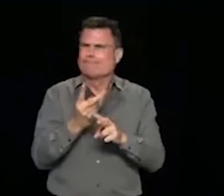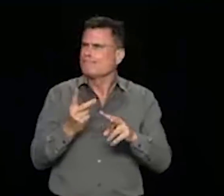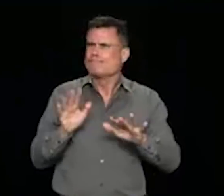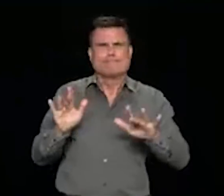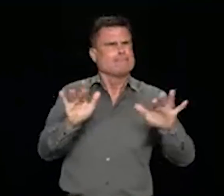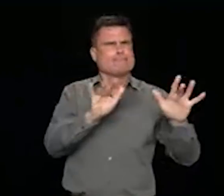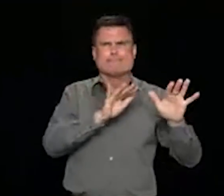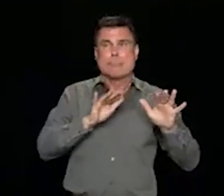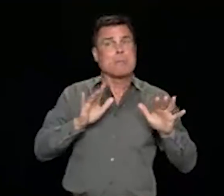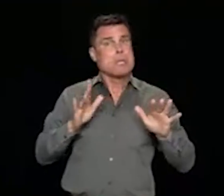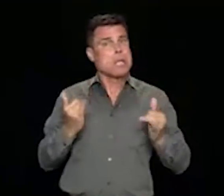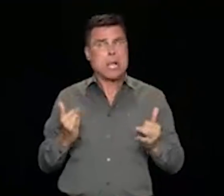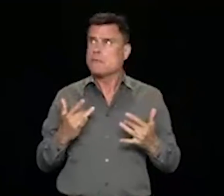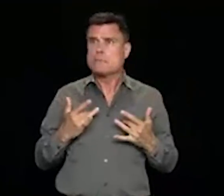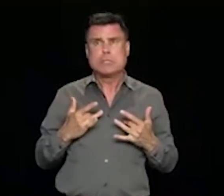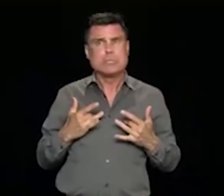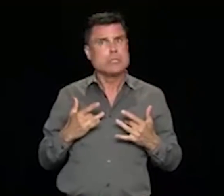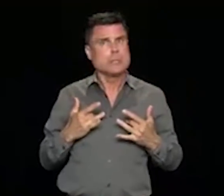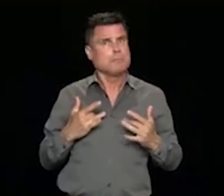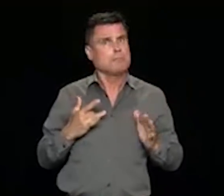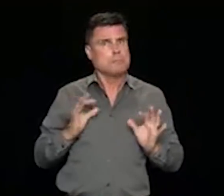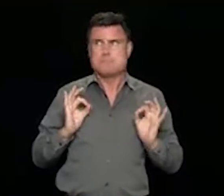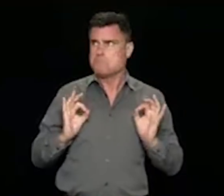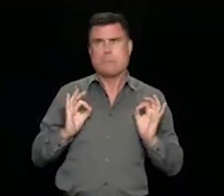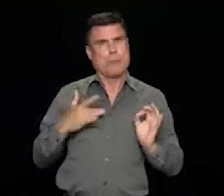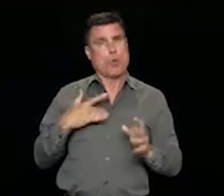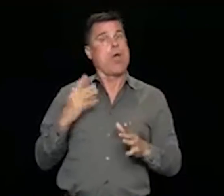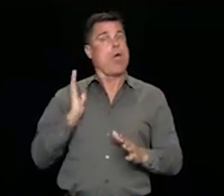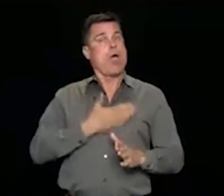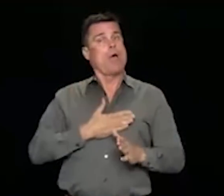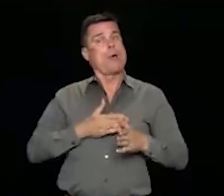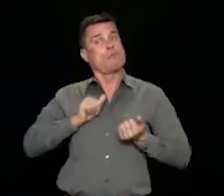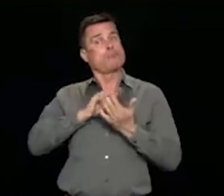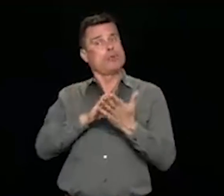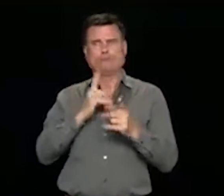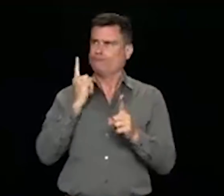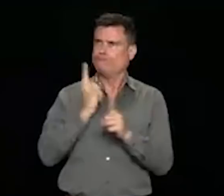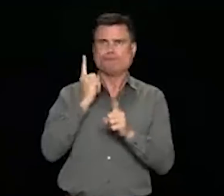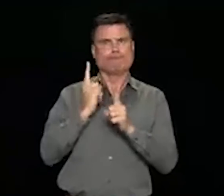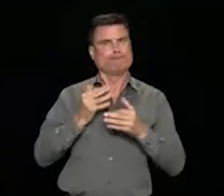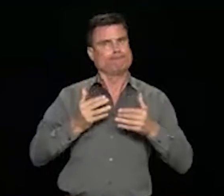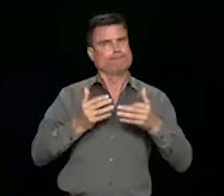do to slow the spread. That's why we are trying to have a series